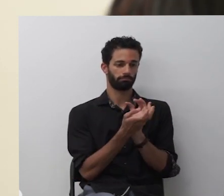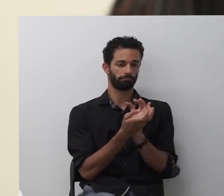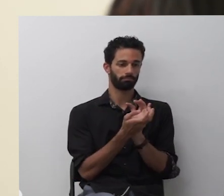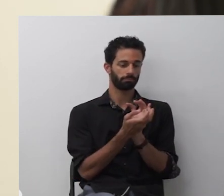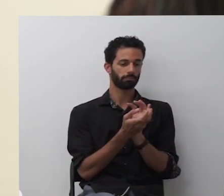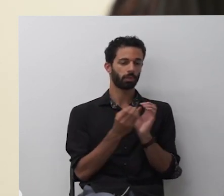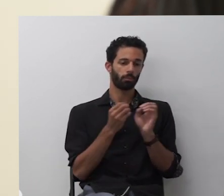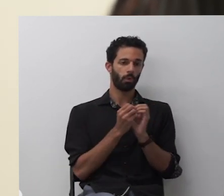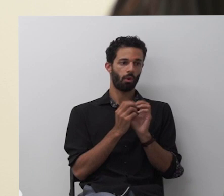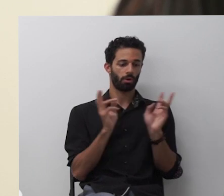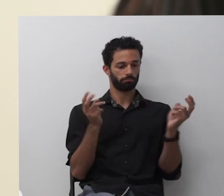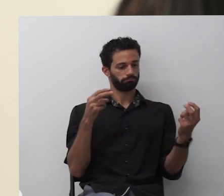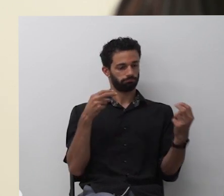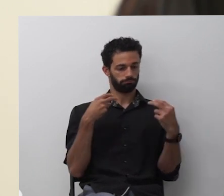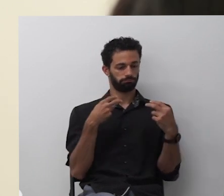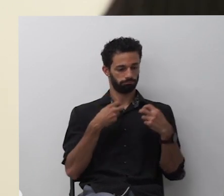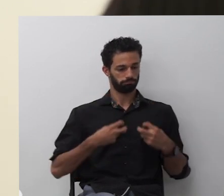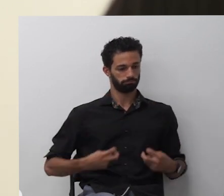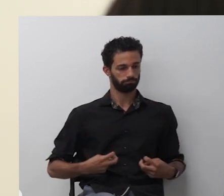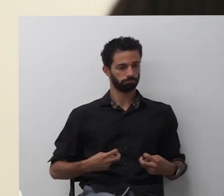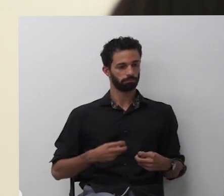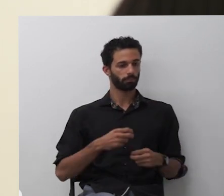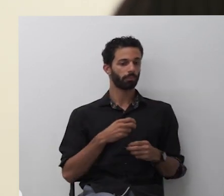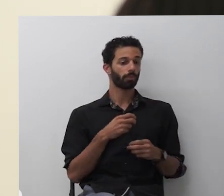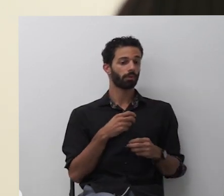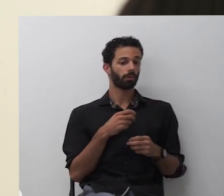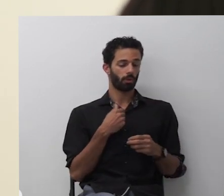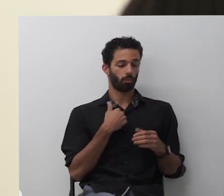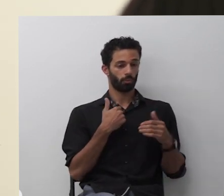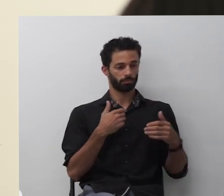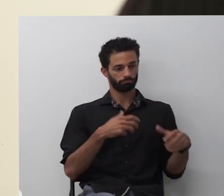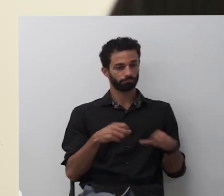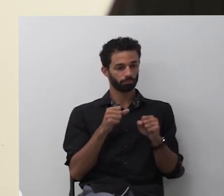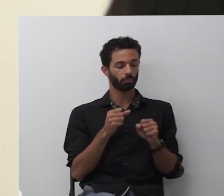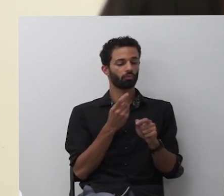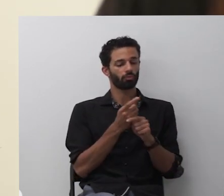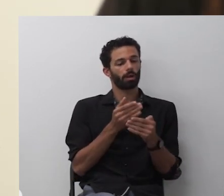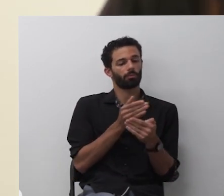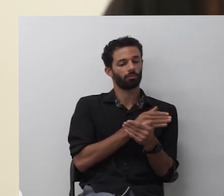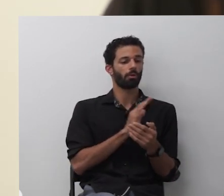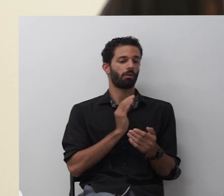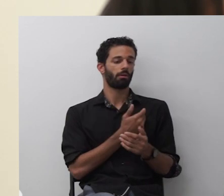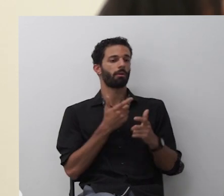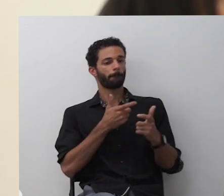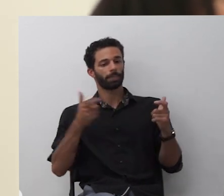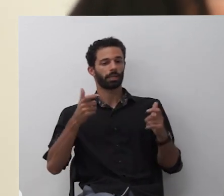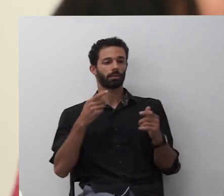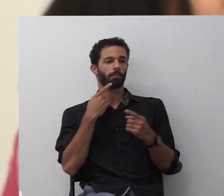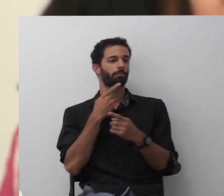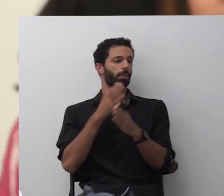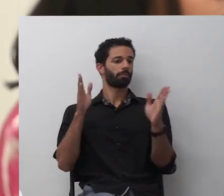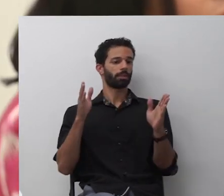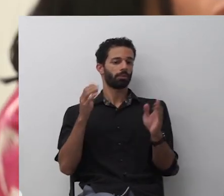more inward facing to proceed right before our big public action of going to the White House